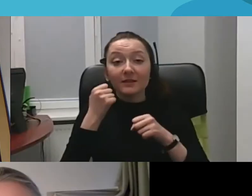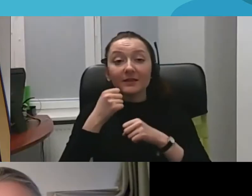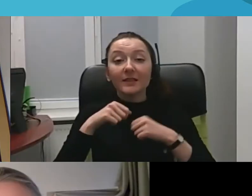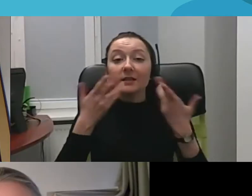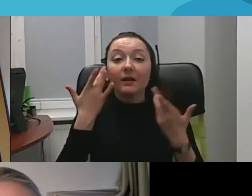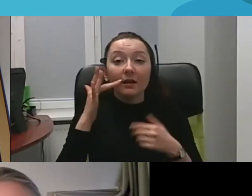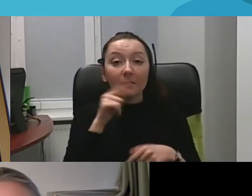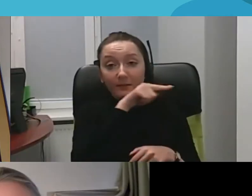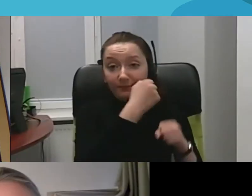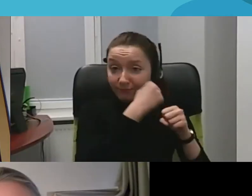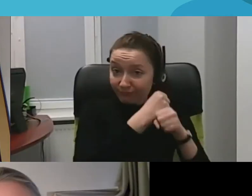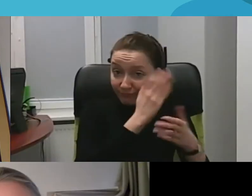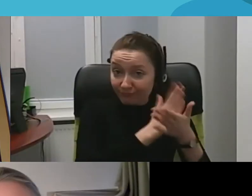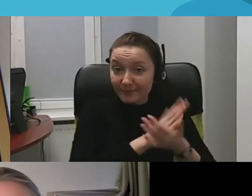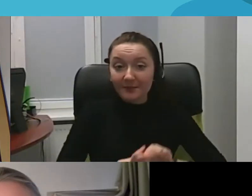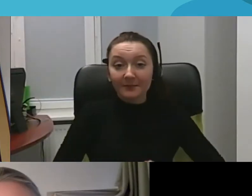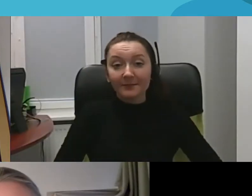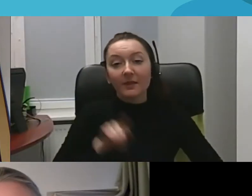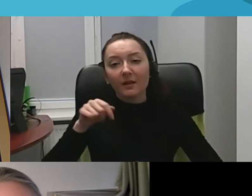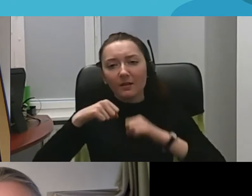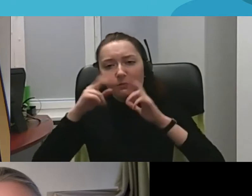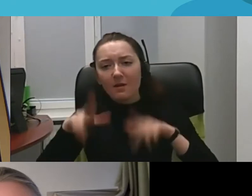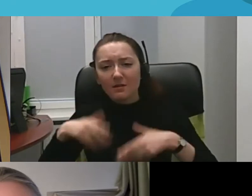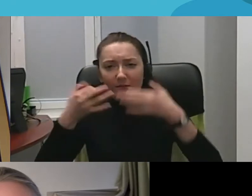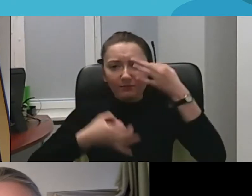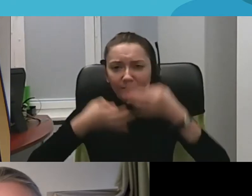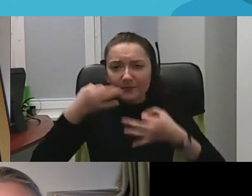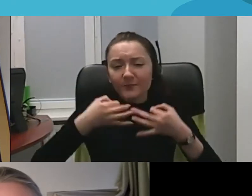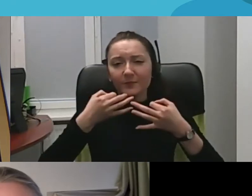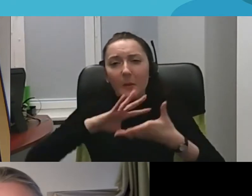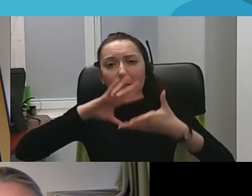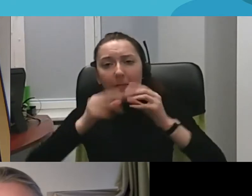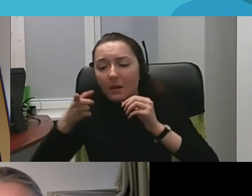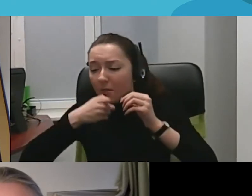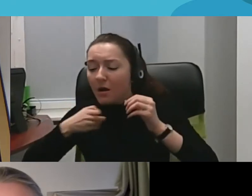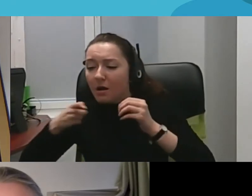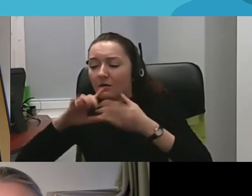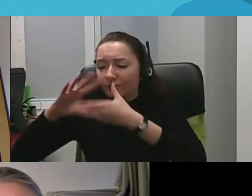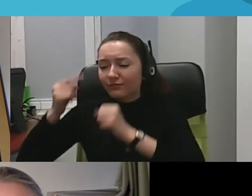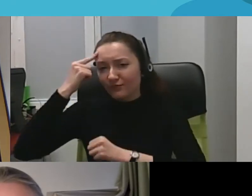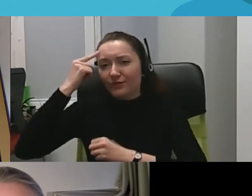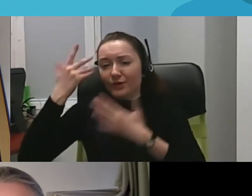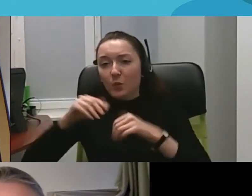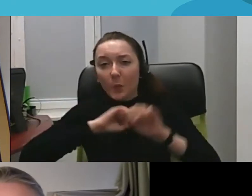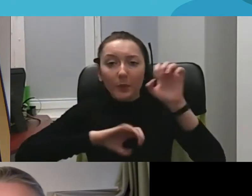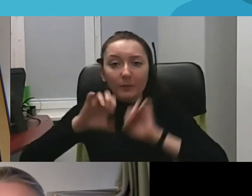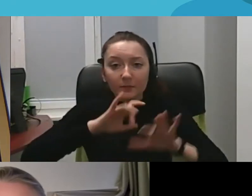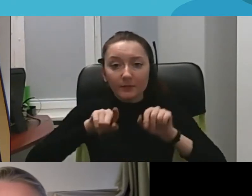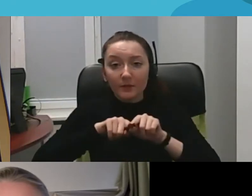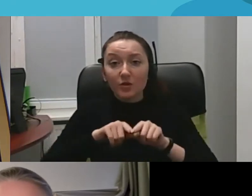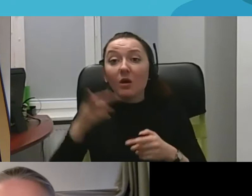Rights in Belarus. And she is also not allowed to travel into Belarus, as far as I recall,